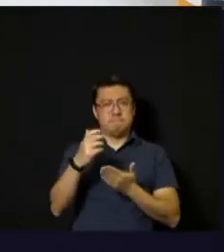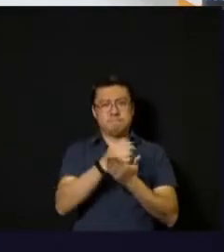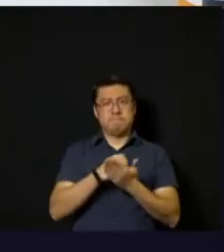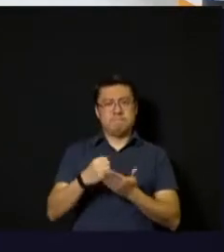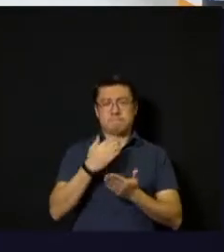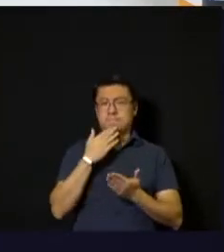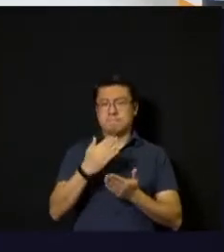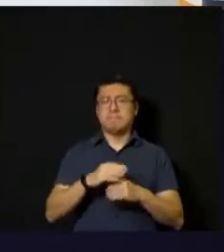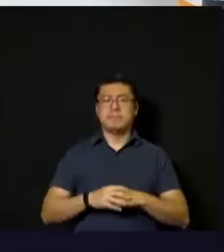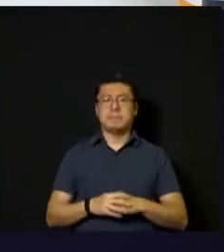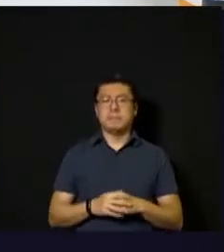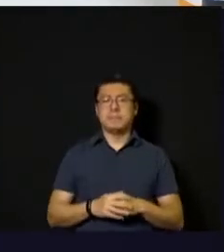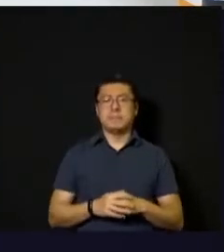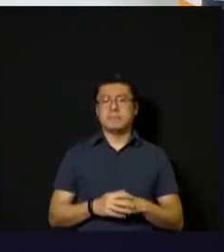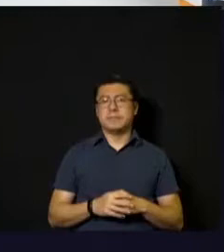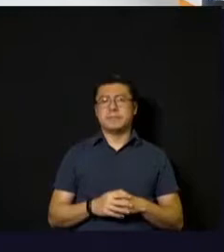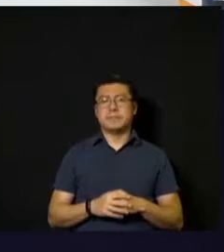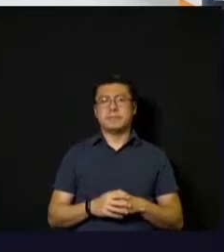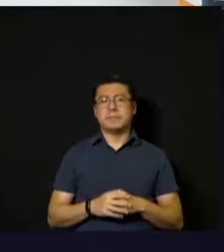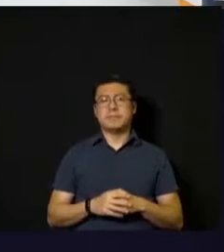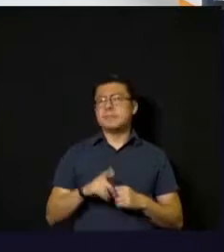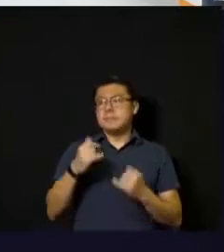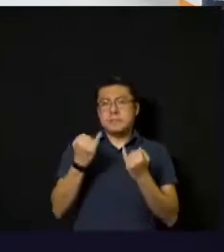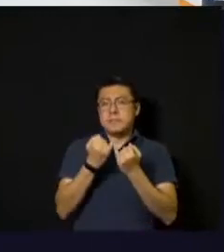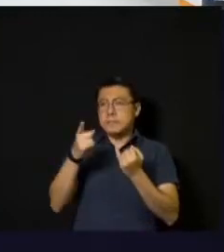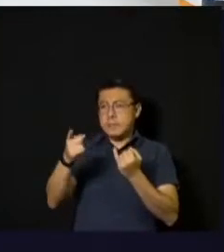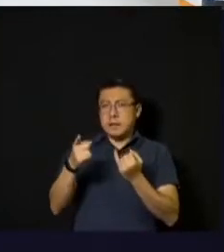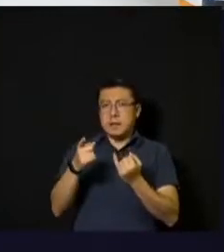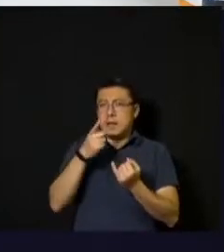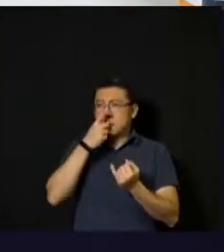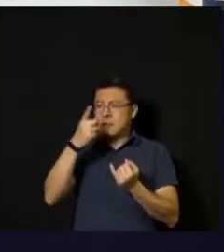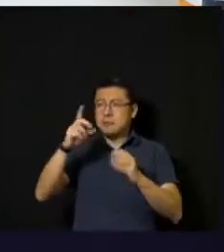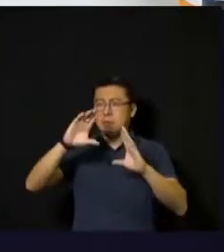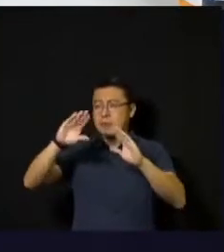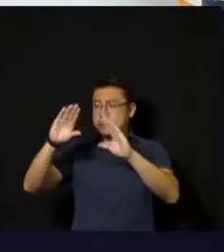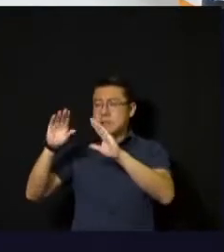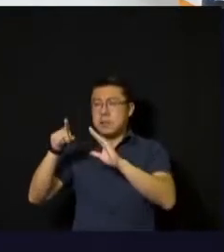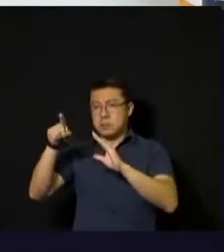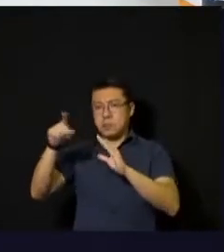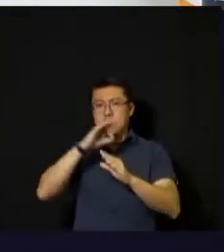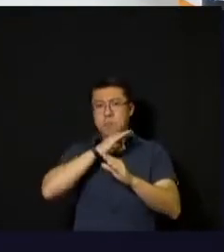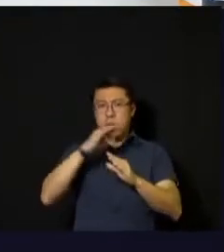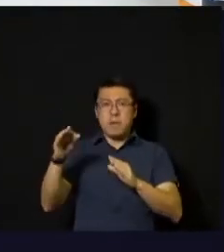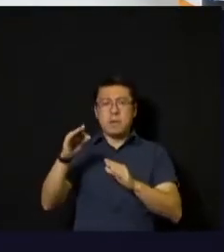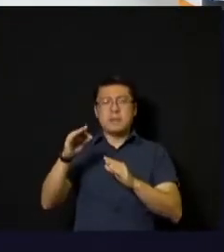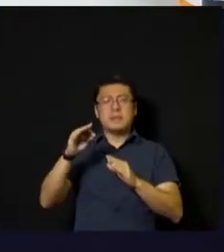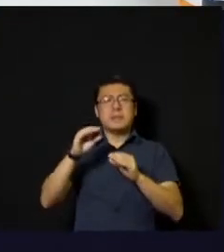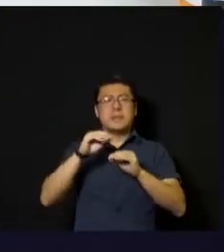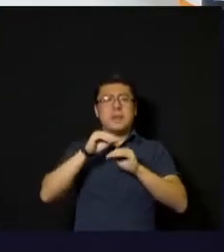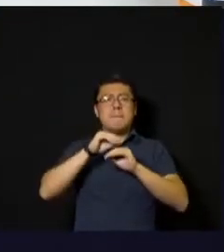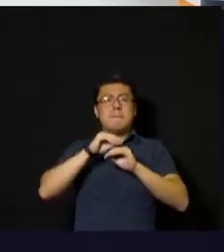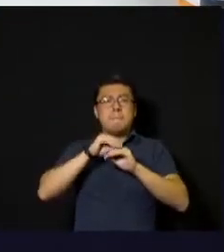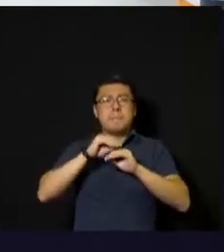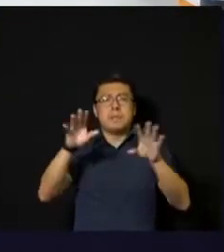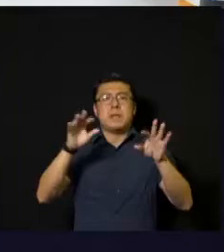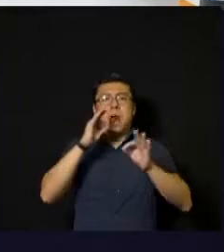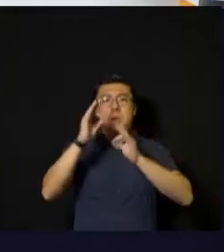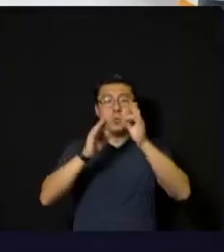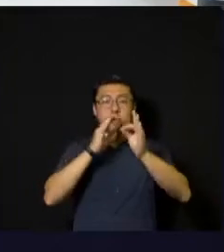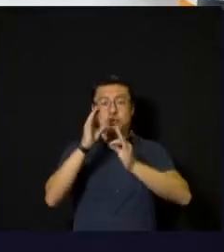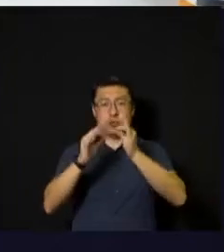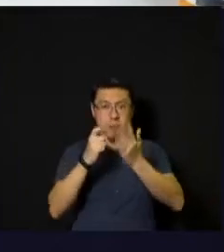we teach them that they can invest in publicity because we manage through publicity.